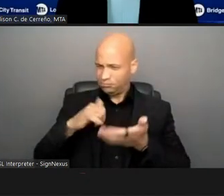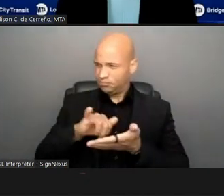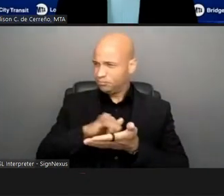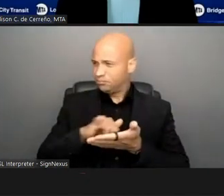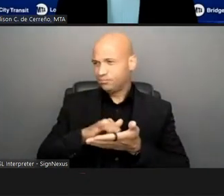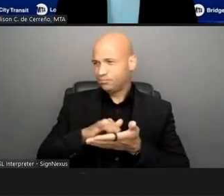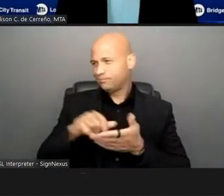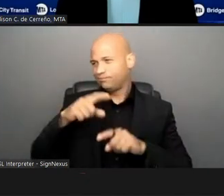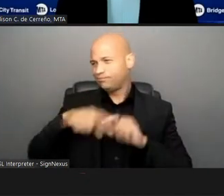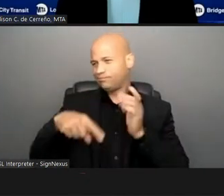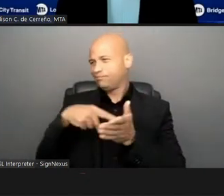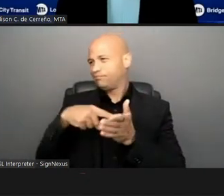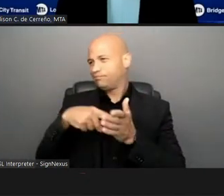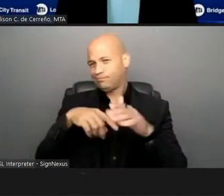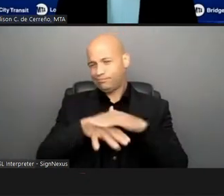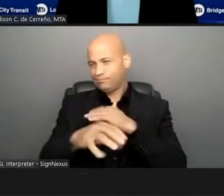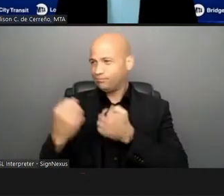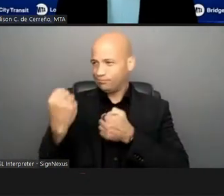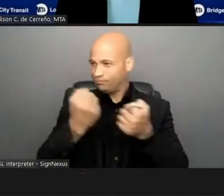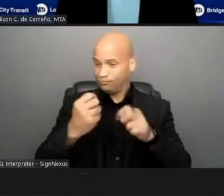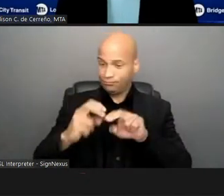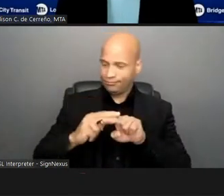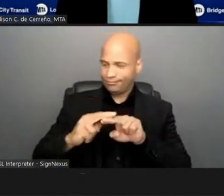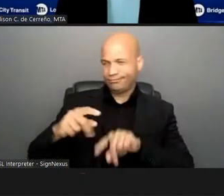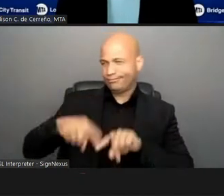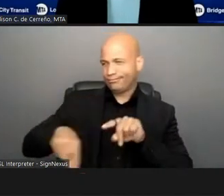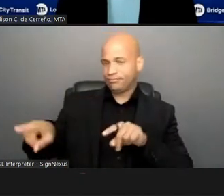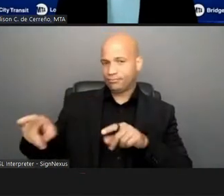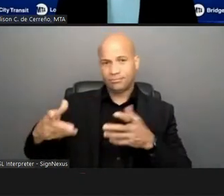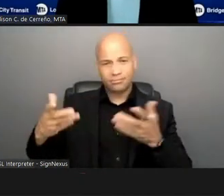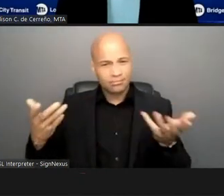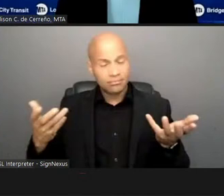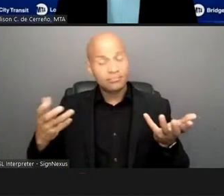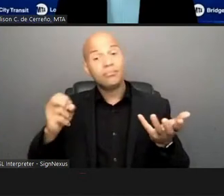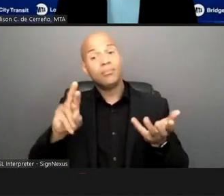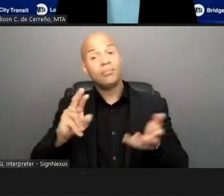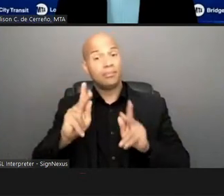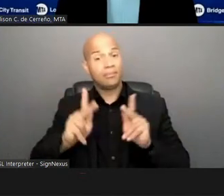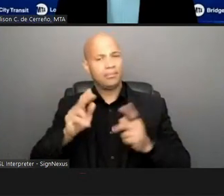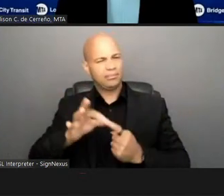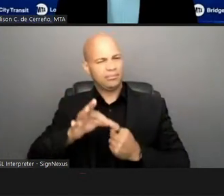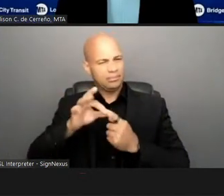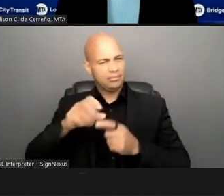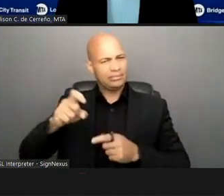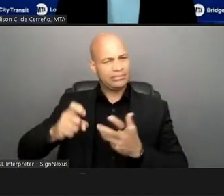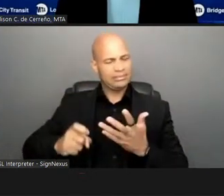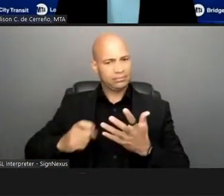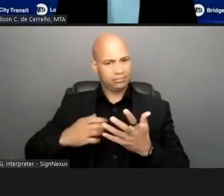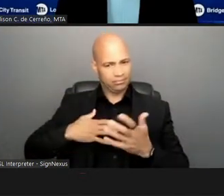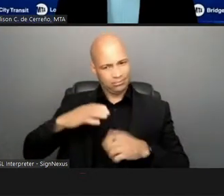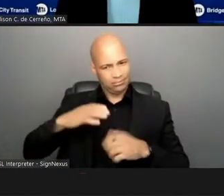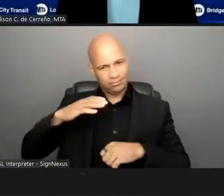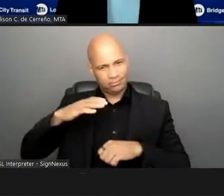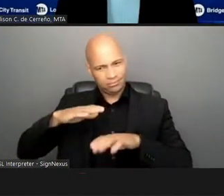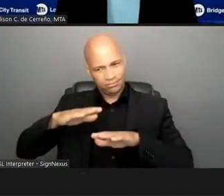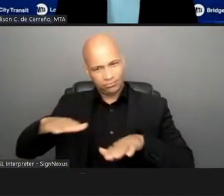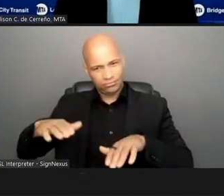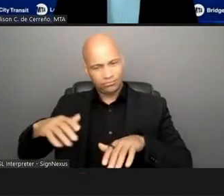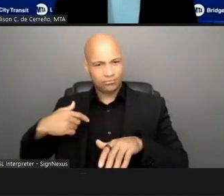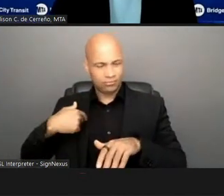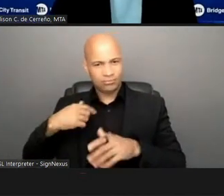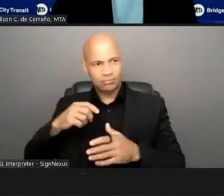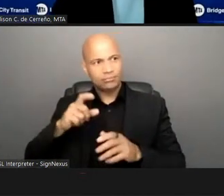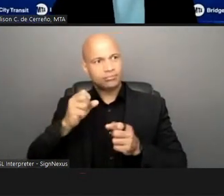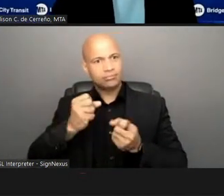afford to drive in anymore and you can't take the subway either or for the people with special needs I have a special needs child whom I take to multiple doctors